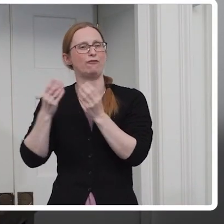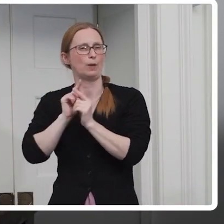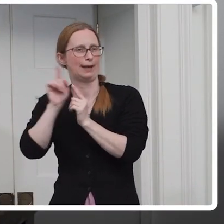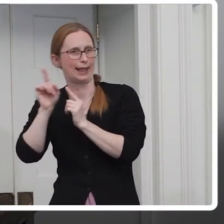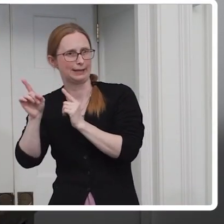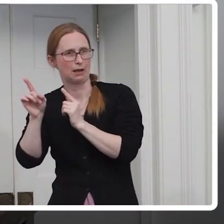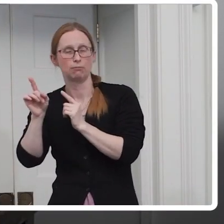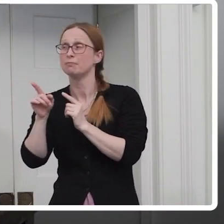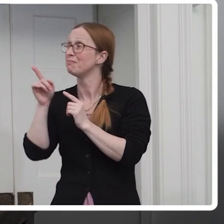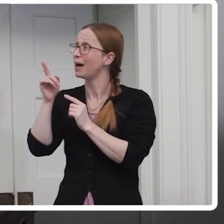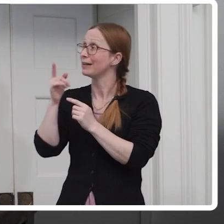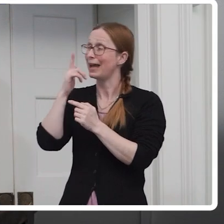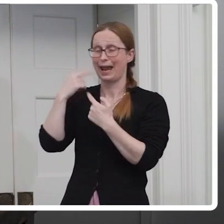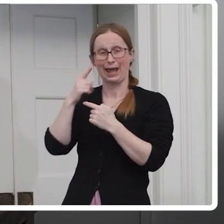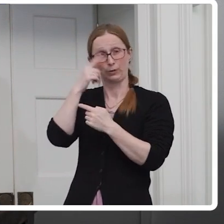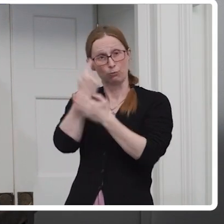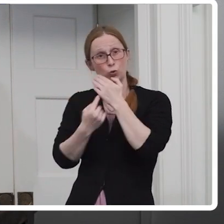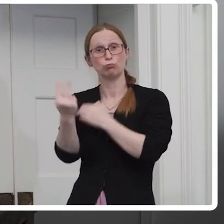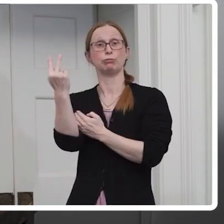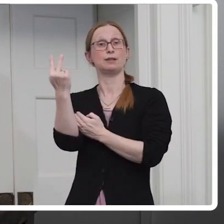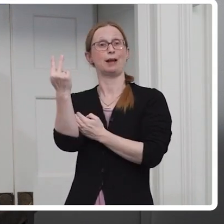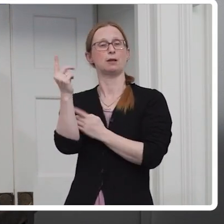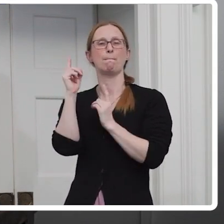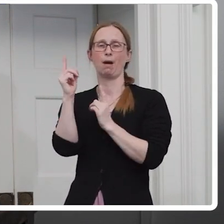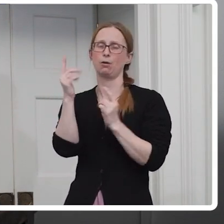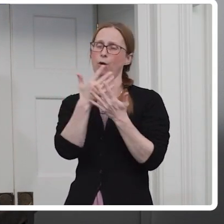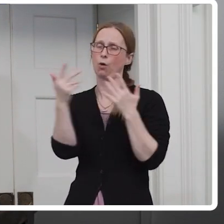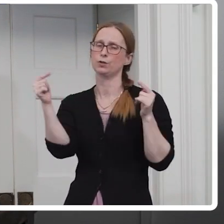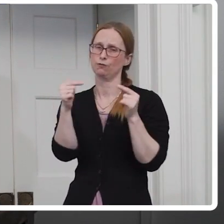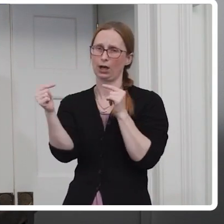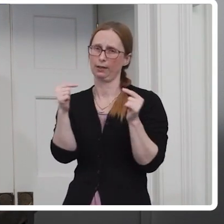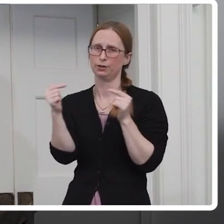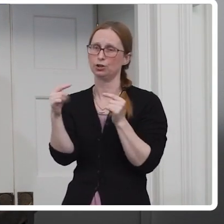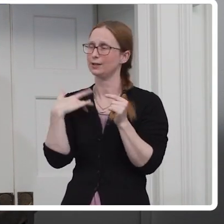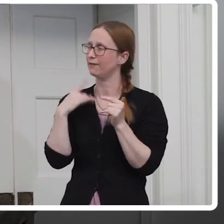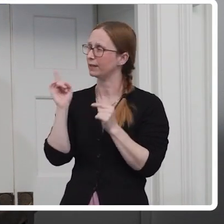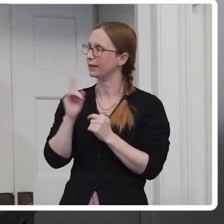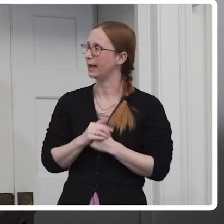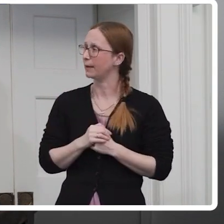it kind of helped them be autonomous, but also had its challenges as well.